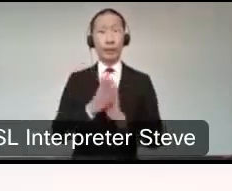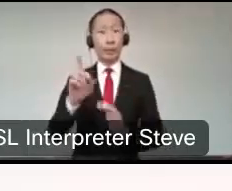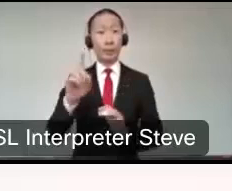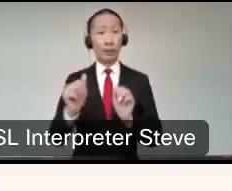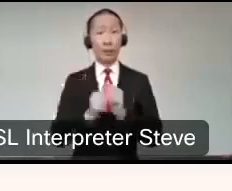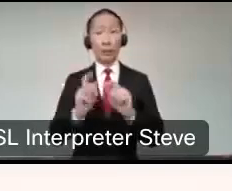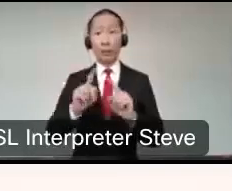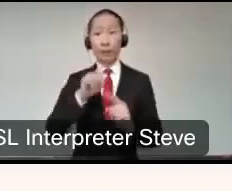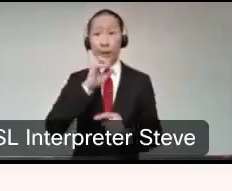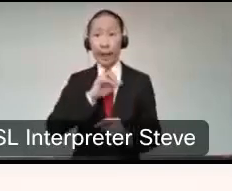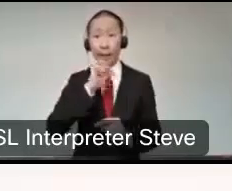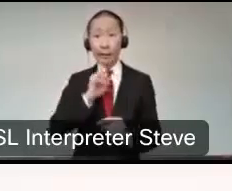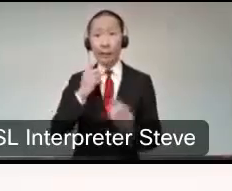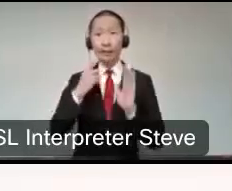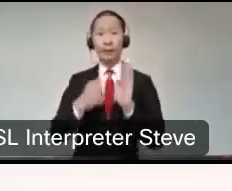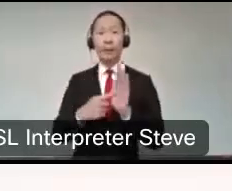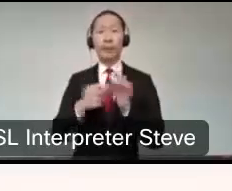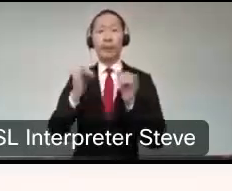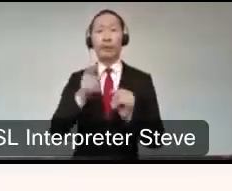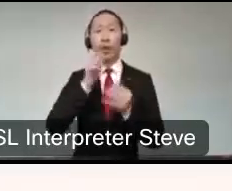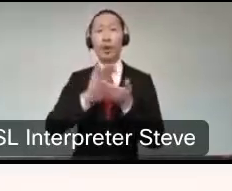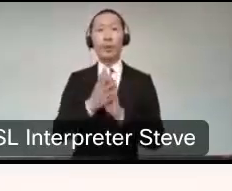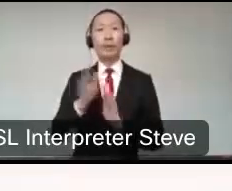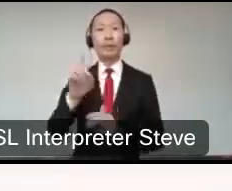ages. For example, an individual who becomes